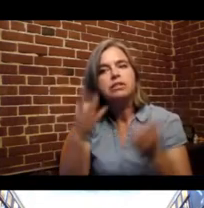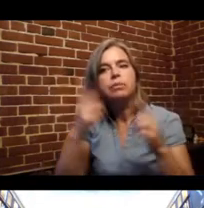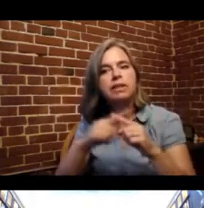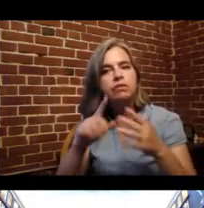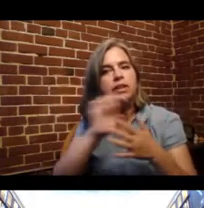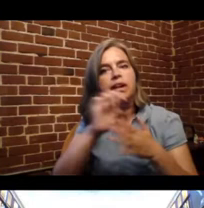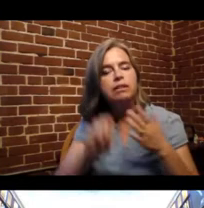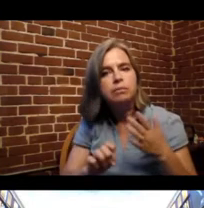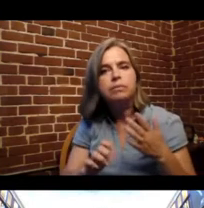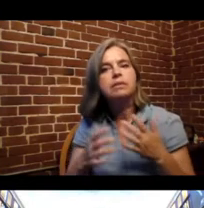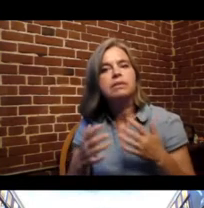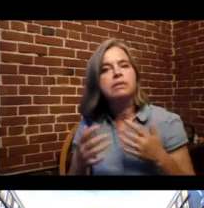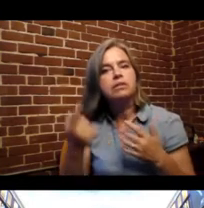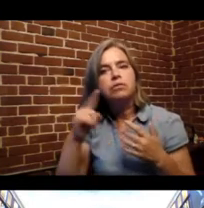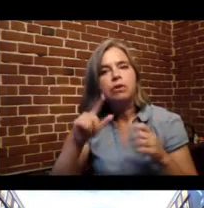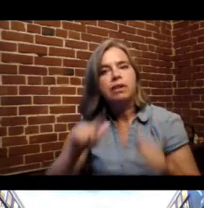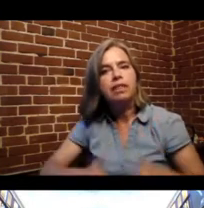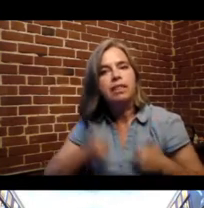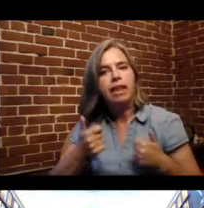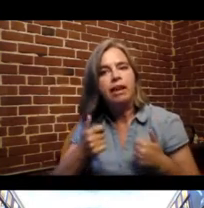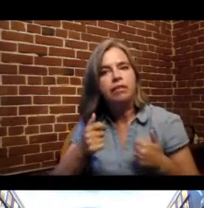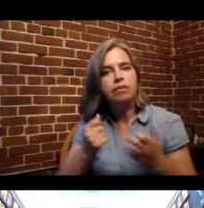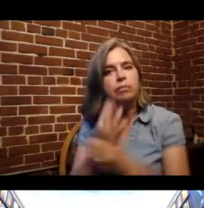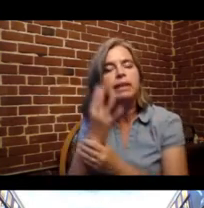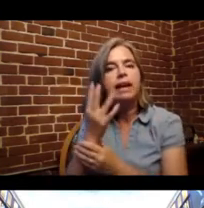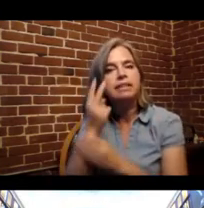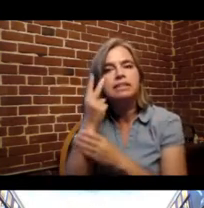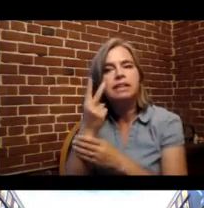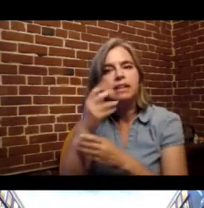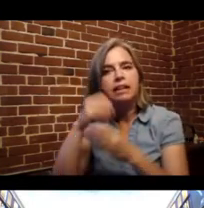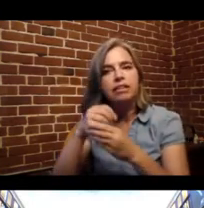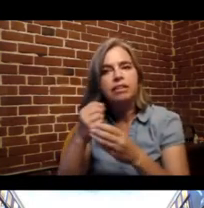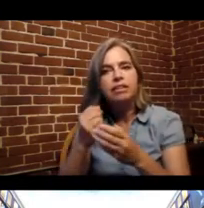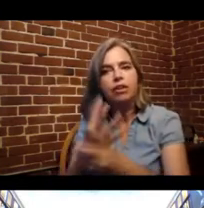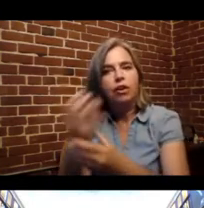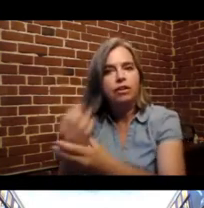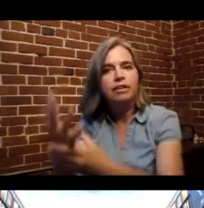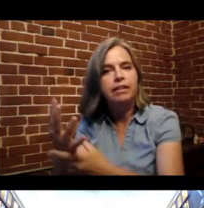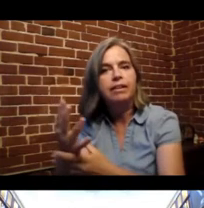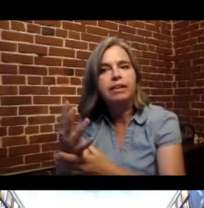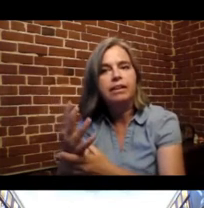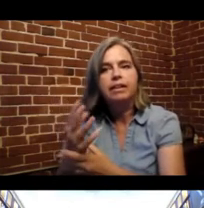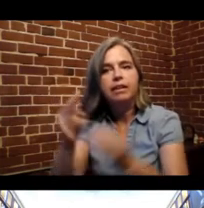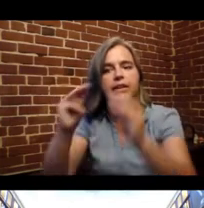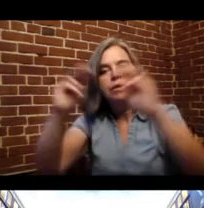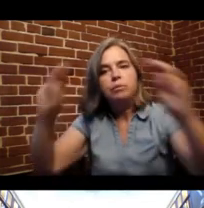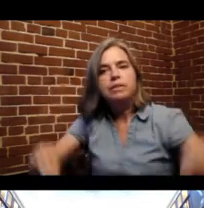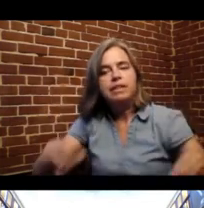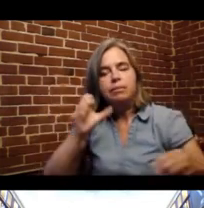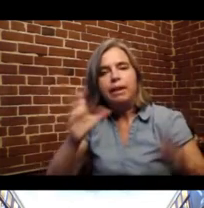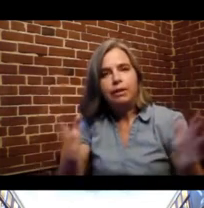to seeing a live plant outdoors in the garden. But of course, at the museum, I'm not encouraging live plants inside. And for you